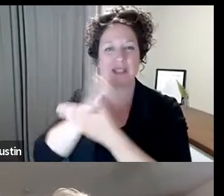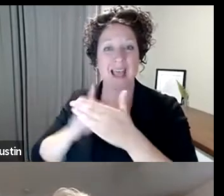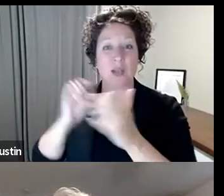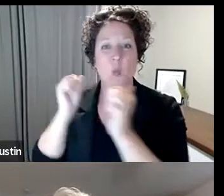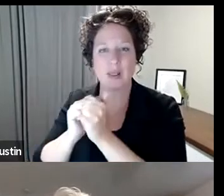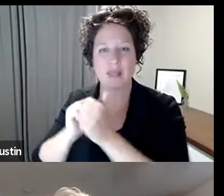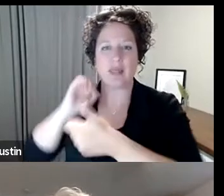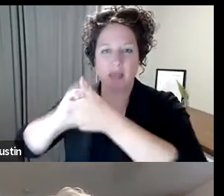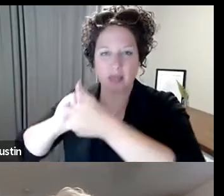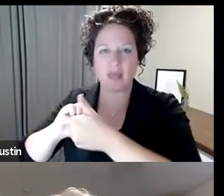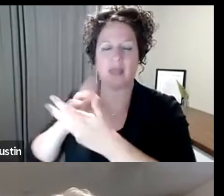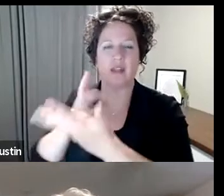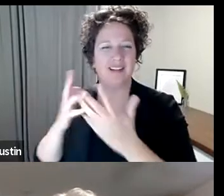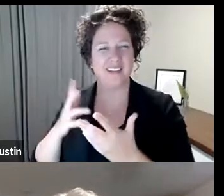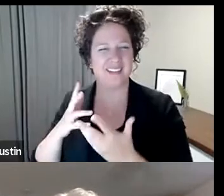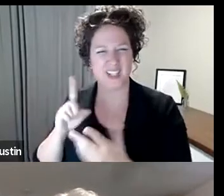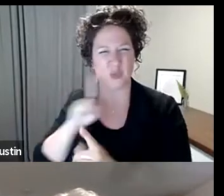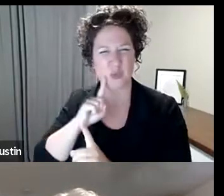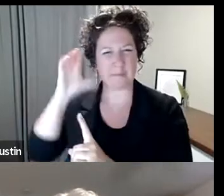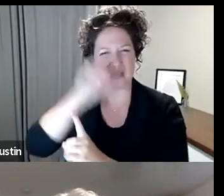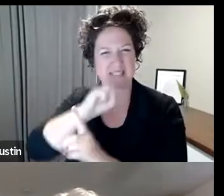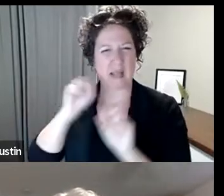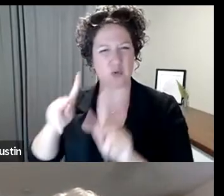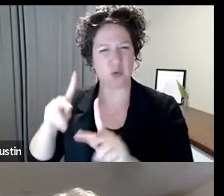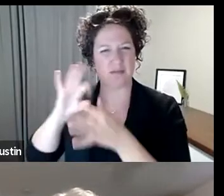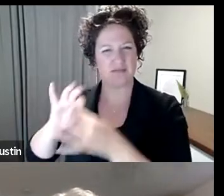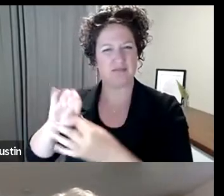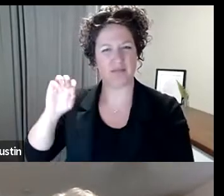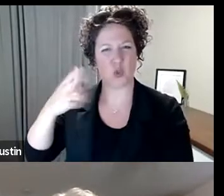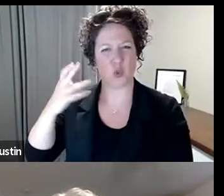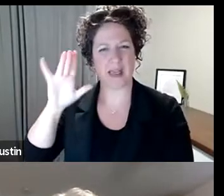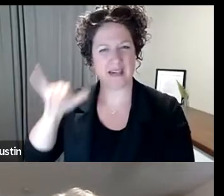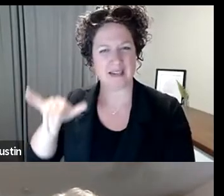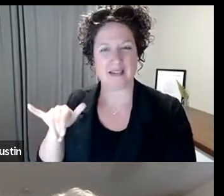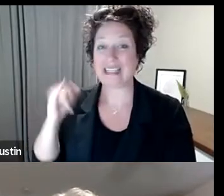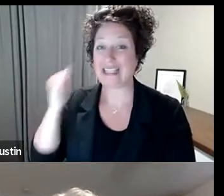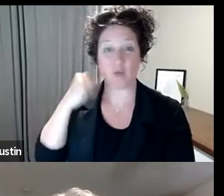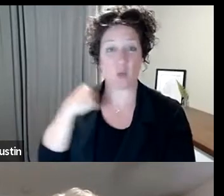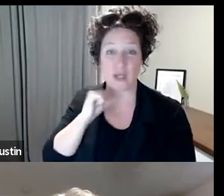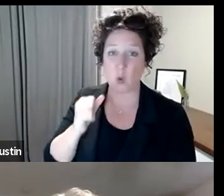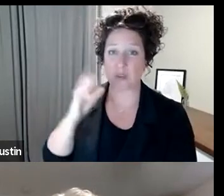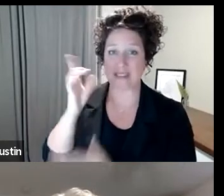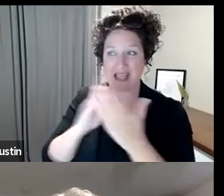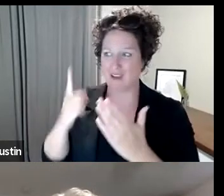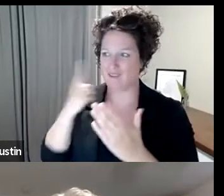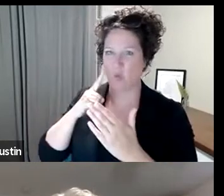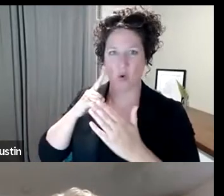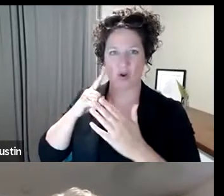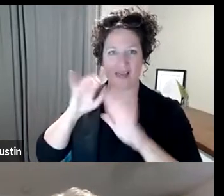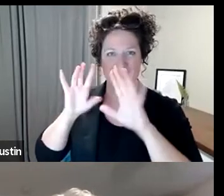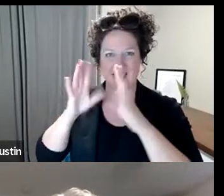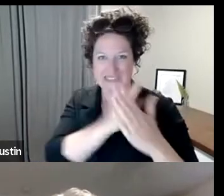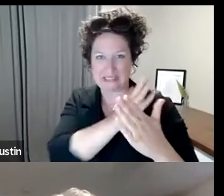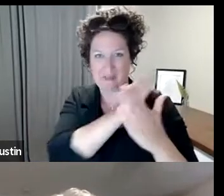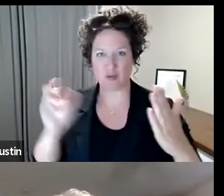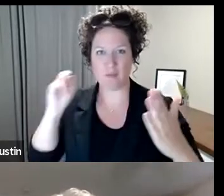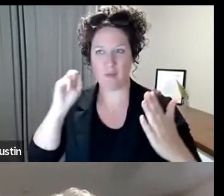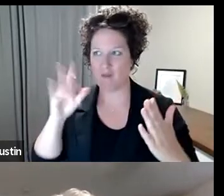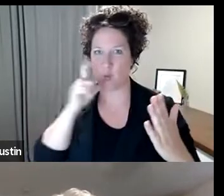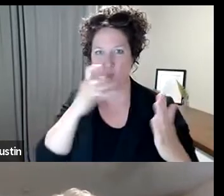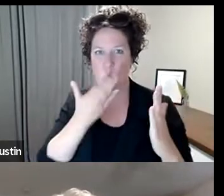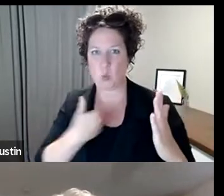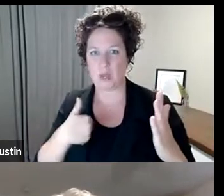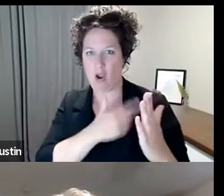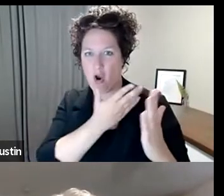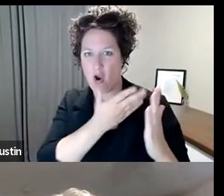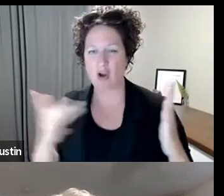fact, humanity, if we don't design with the spectrum of all that we are, we're going to miss out on the opportunity to create